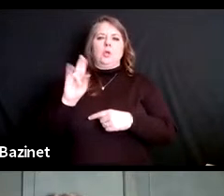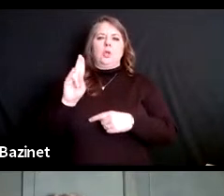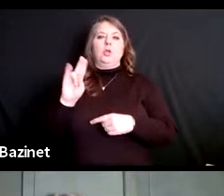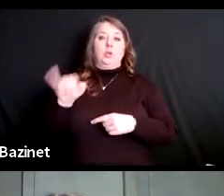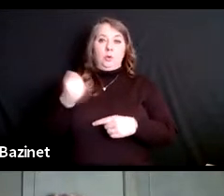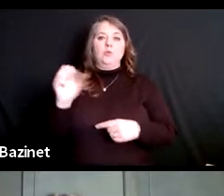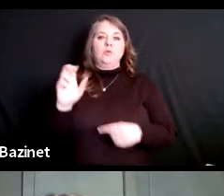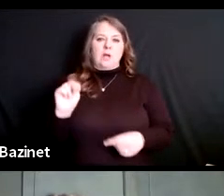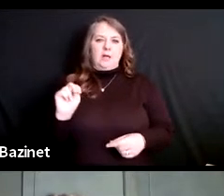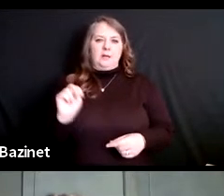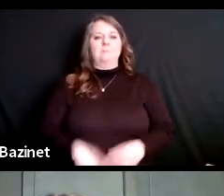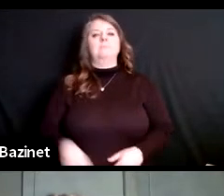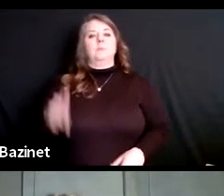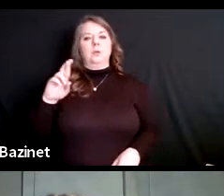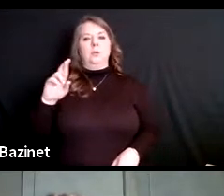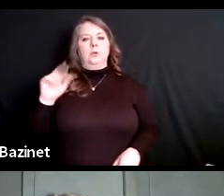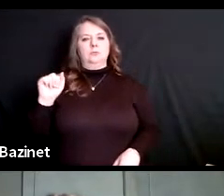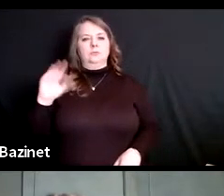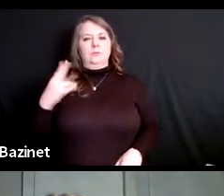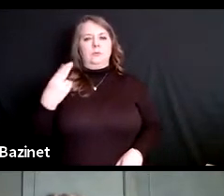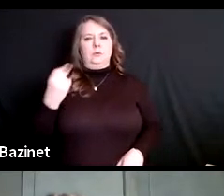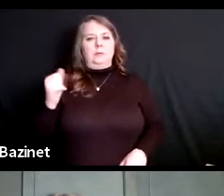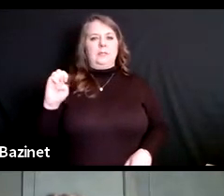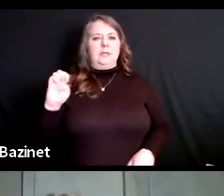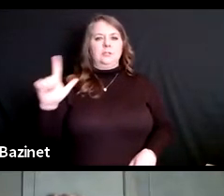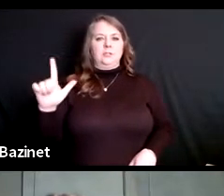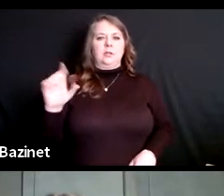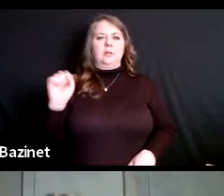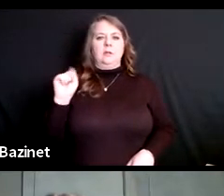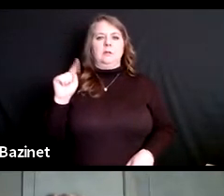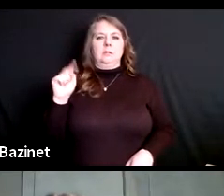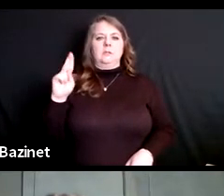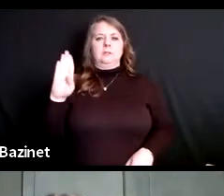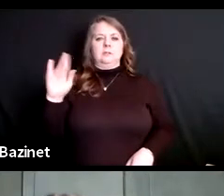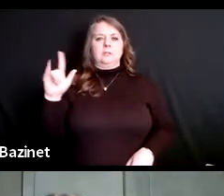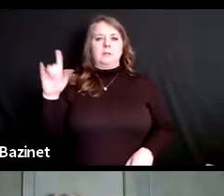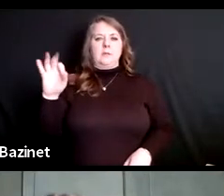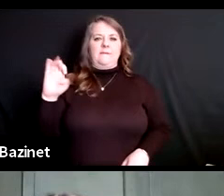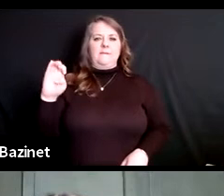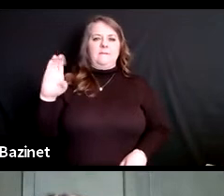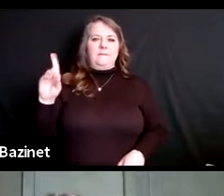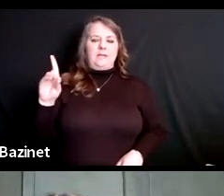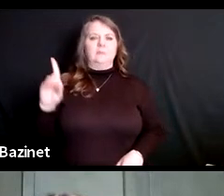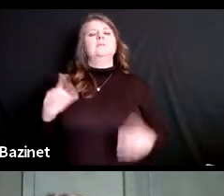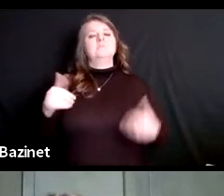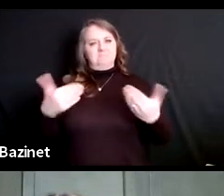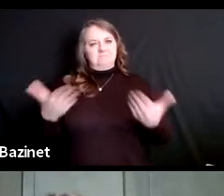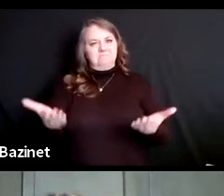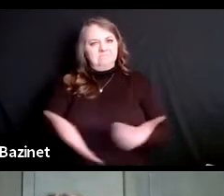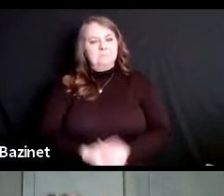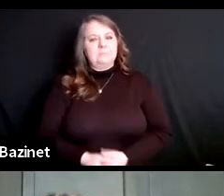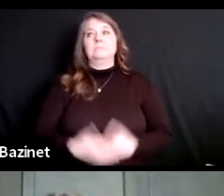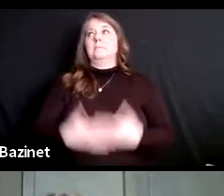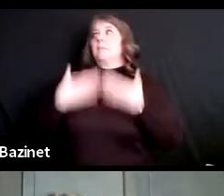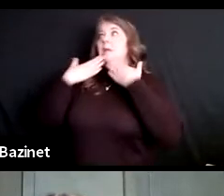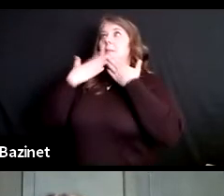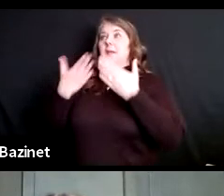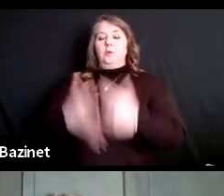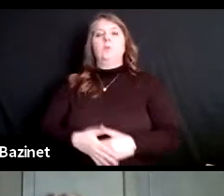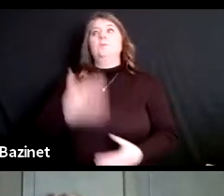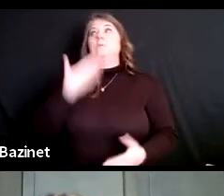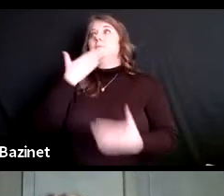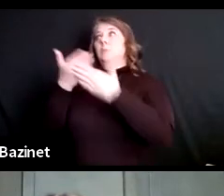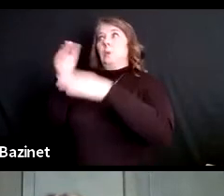Rachel Stubblefield, your microphone is enabled. Thank you. Good